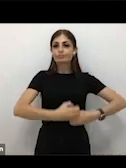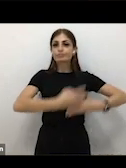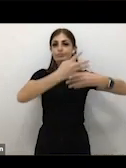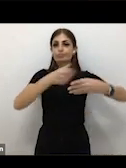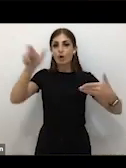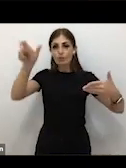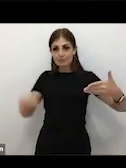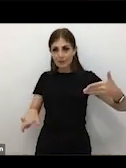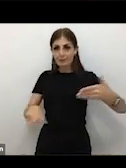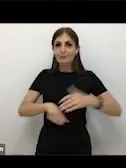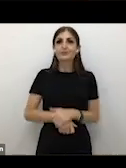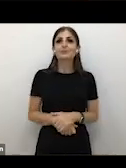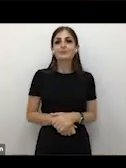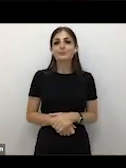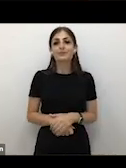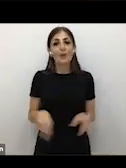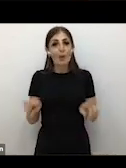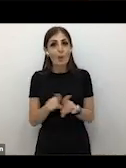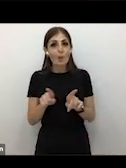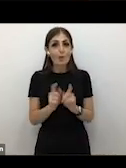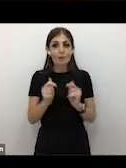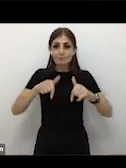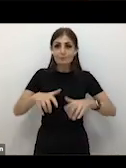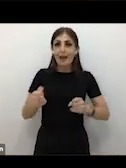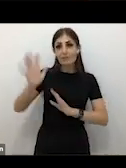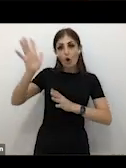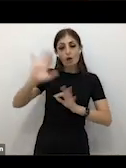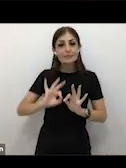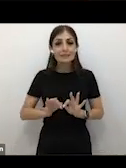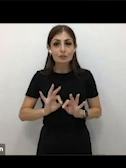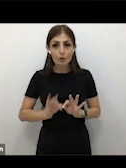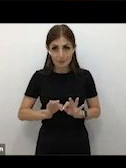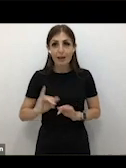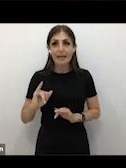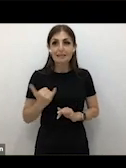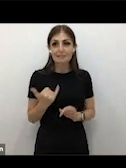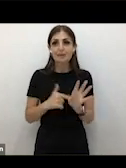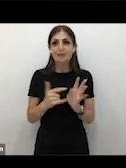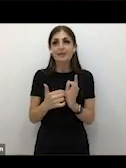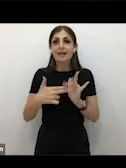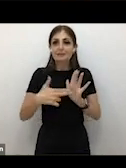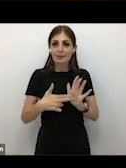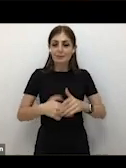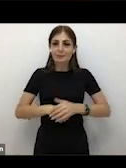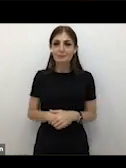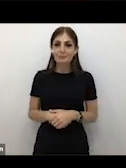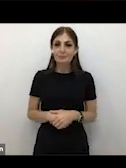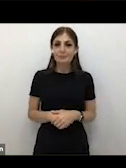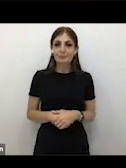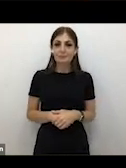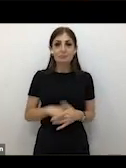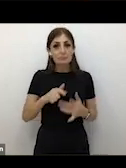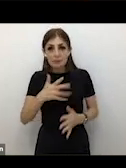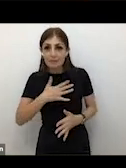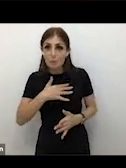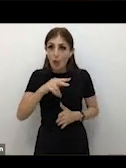screen. We are also joined today by an Auslan interpreter, Yasmin Dendachi. If you would